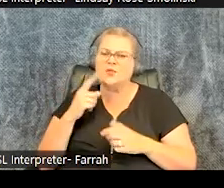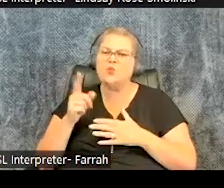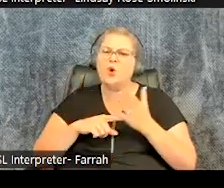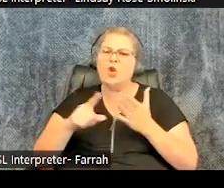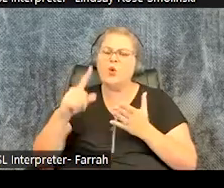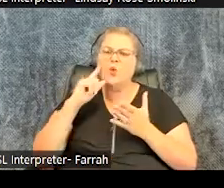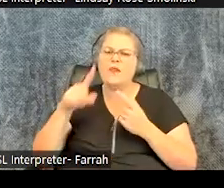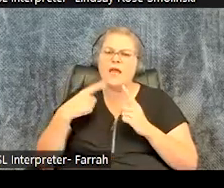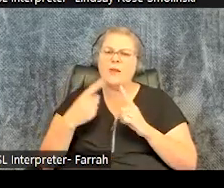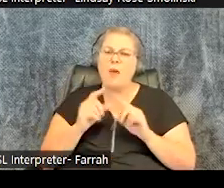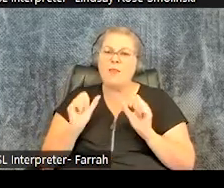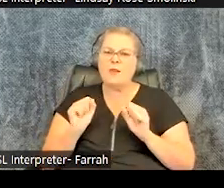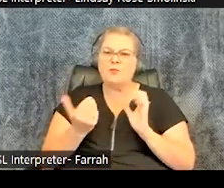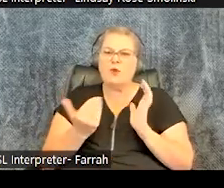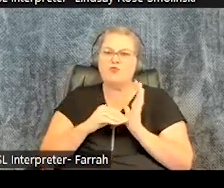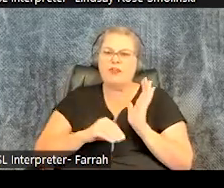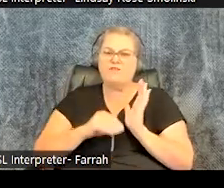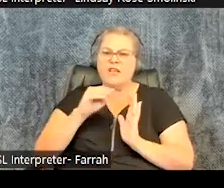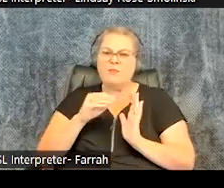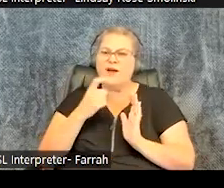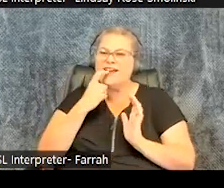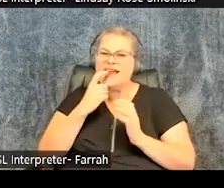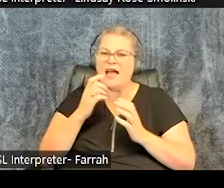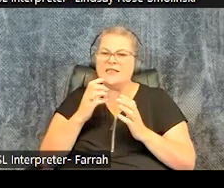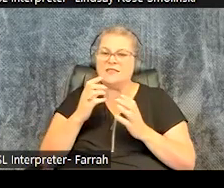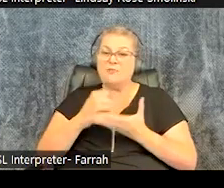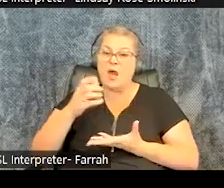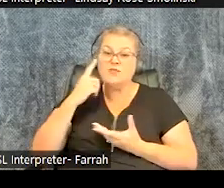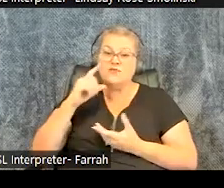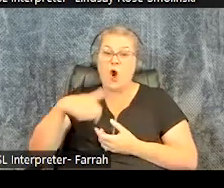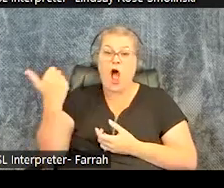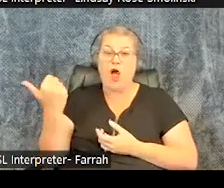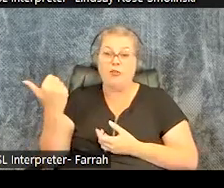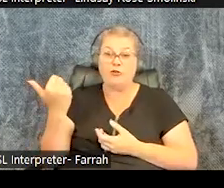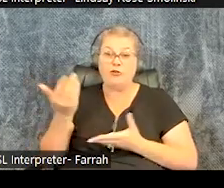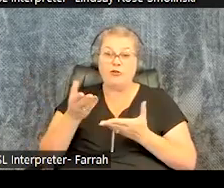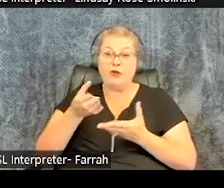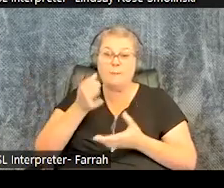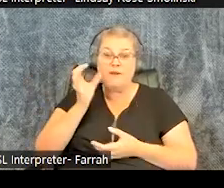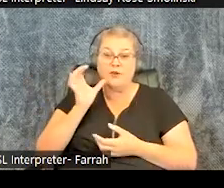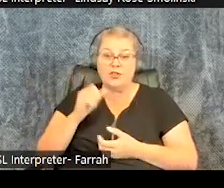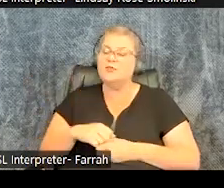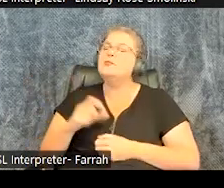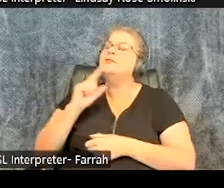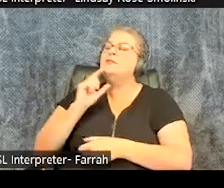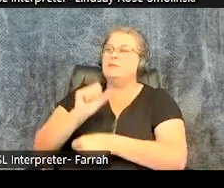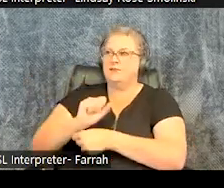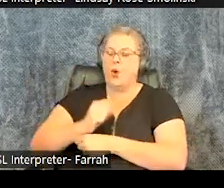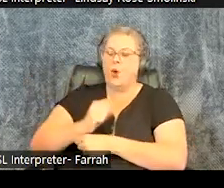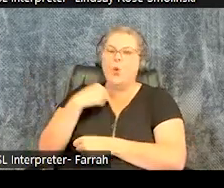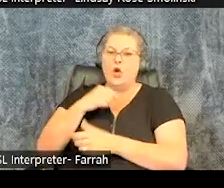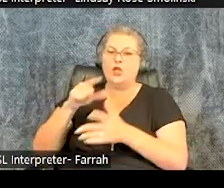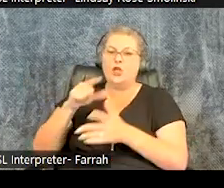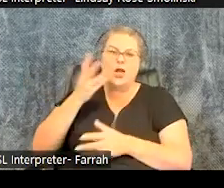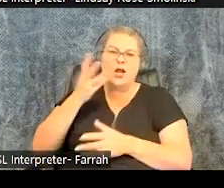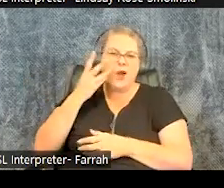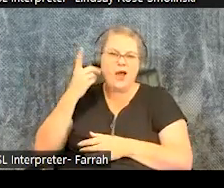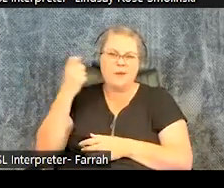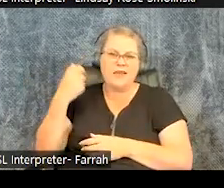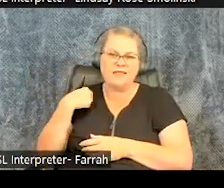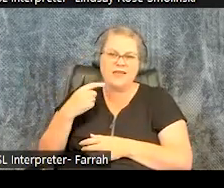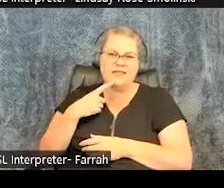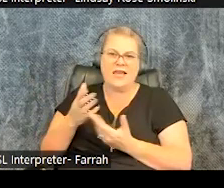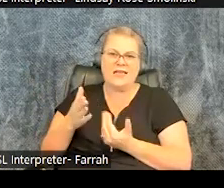of refillable glass bottles for other beverages? Absolutely. We're starting in the wine industry because I say it's the low-hanging fruit